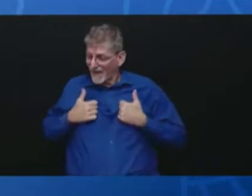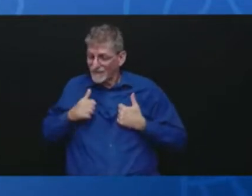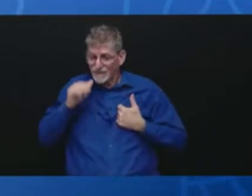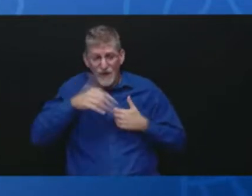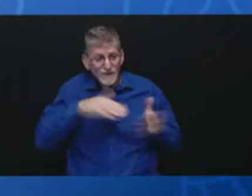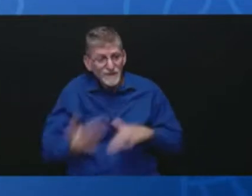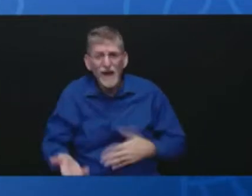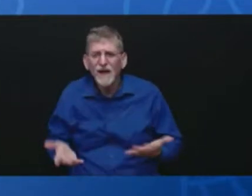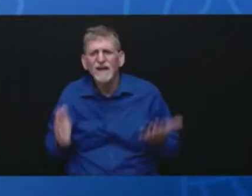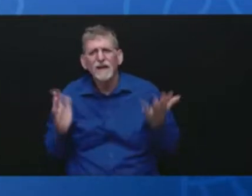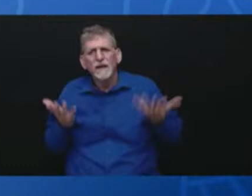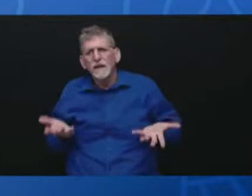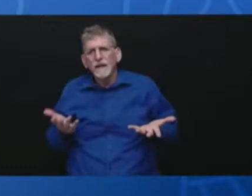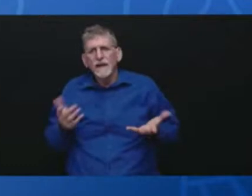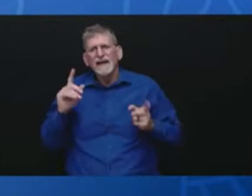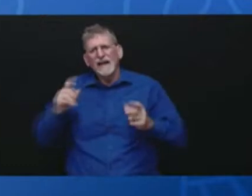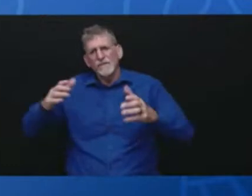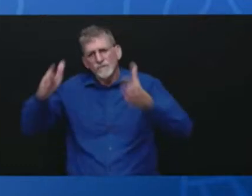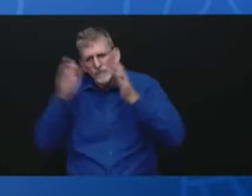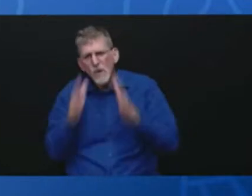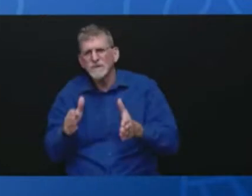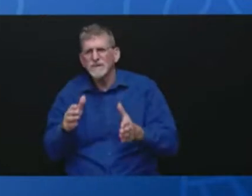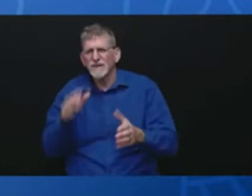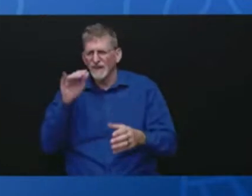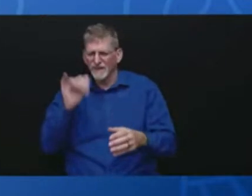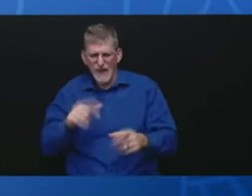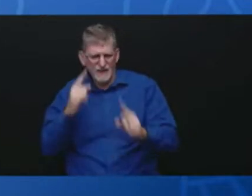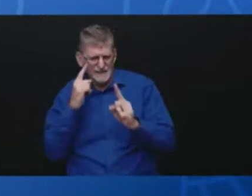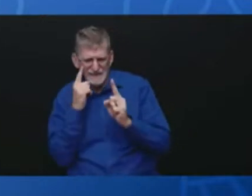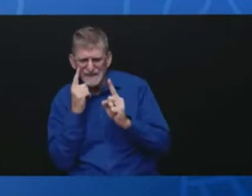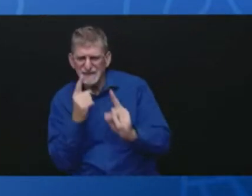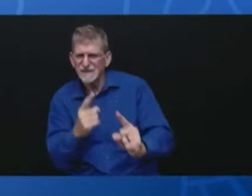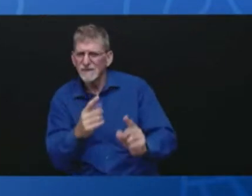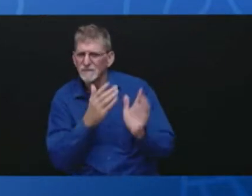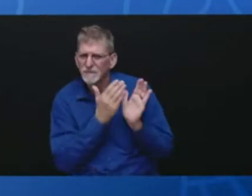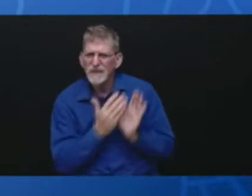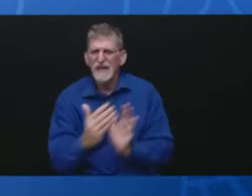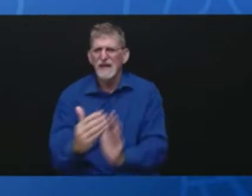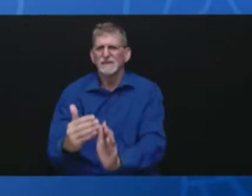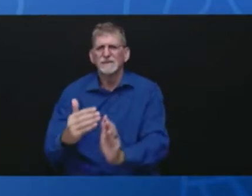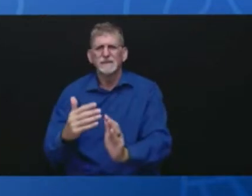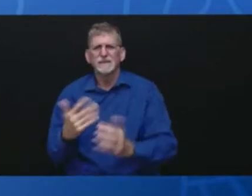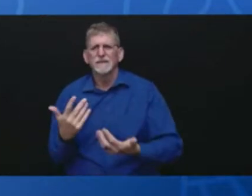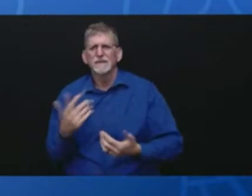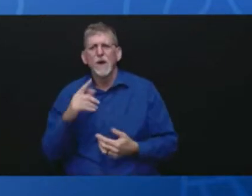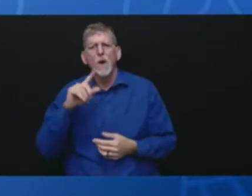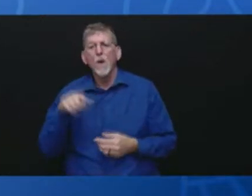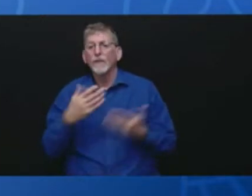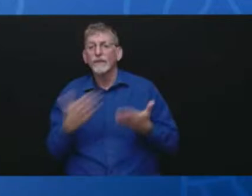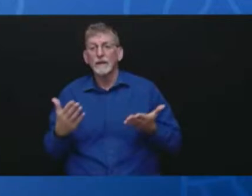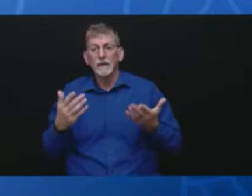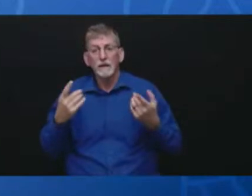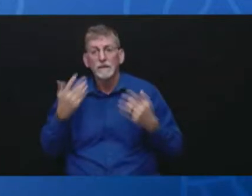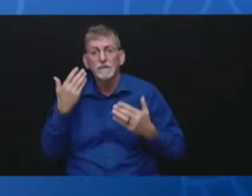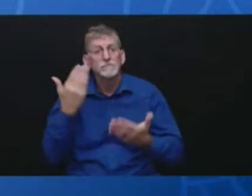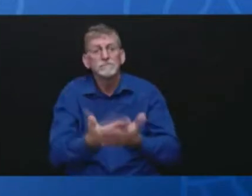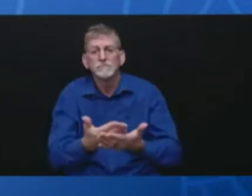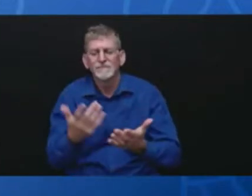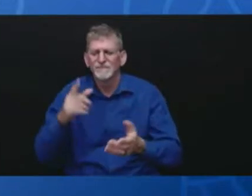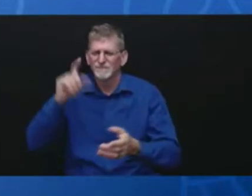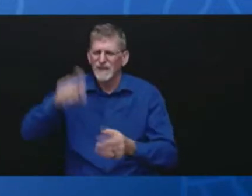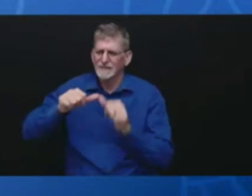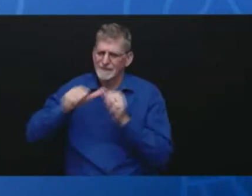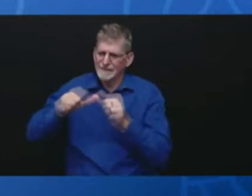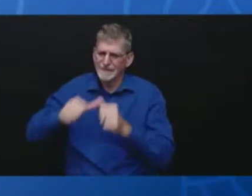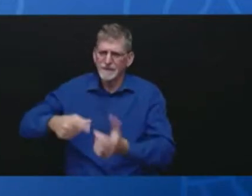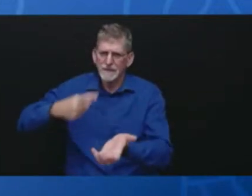remain in that framework. And the only thing that brings us to that point are the conversations that are happening, the technical